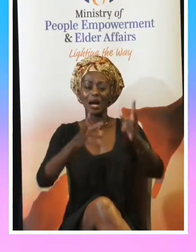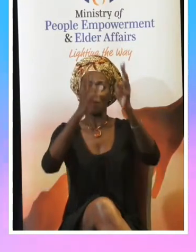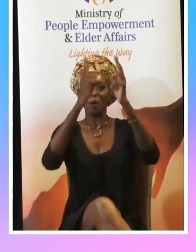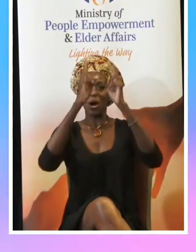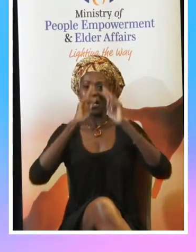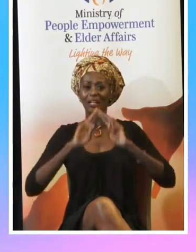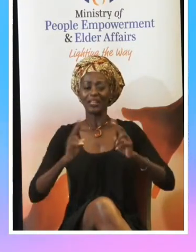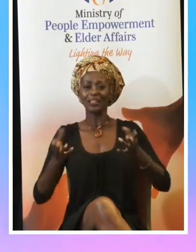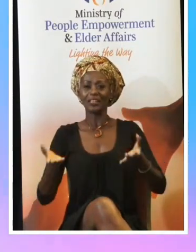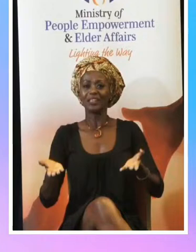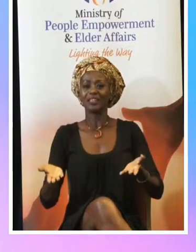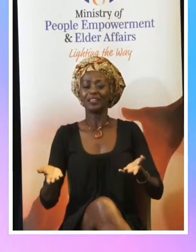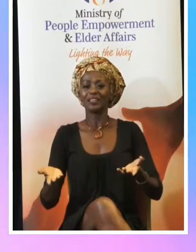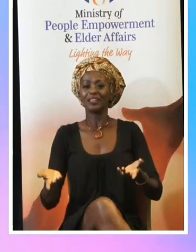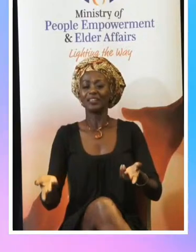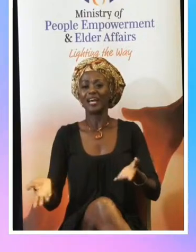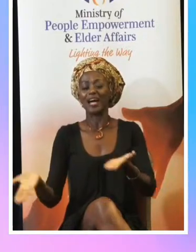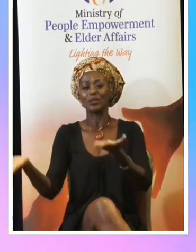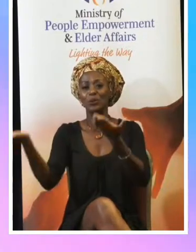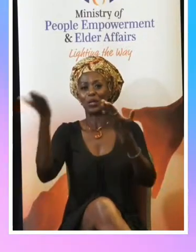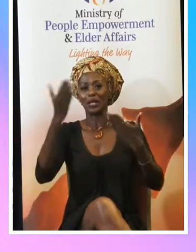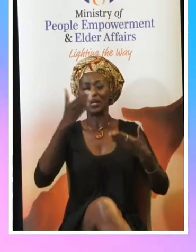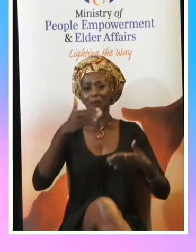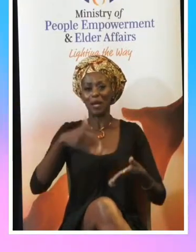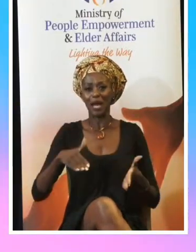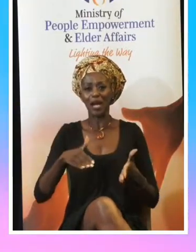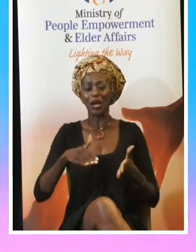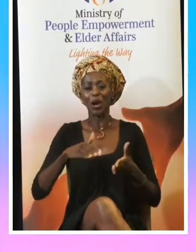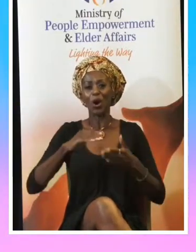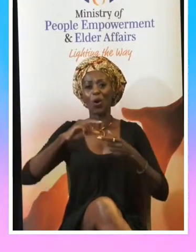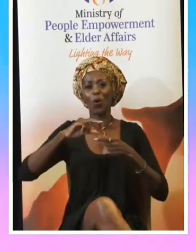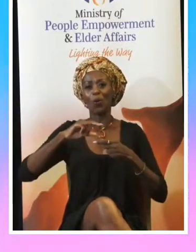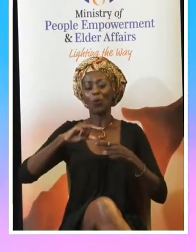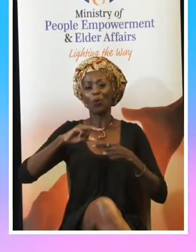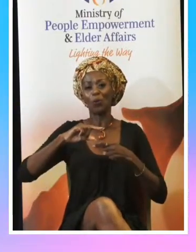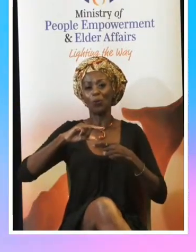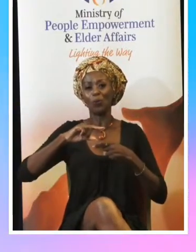carry on the mantle when we, the old